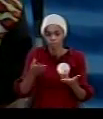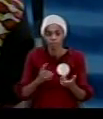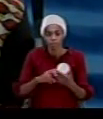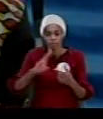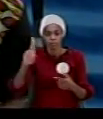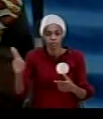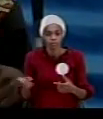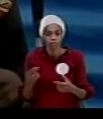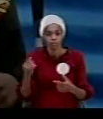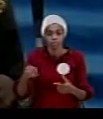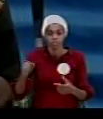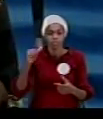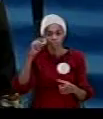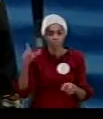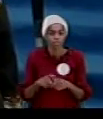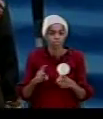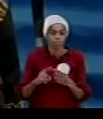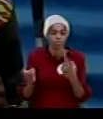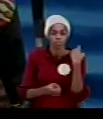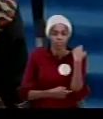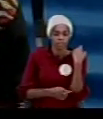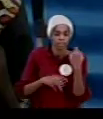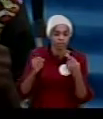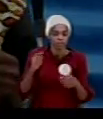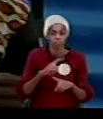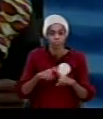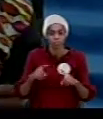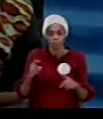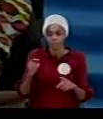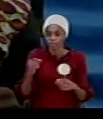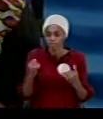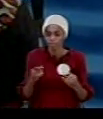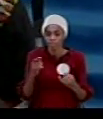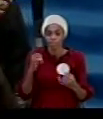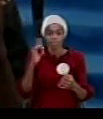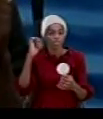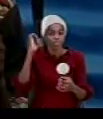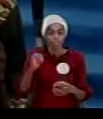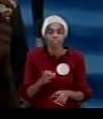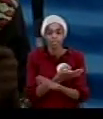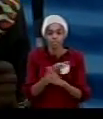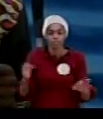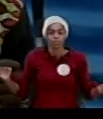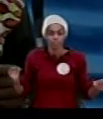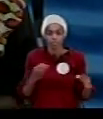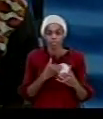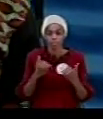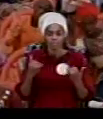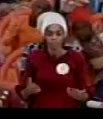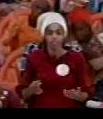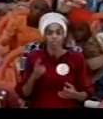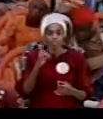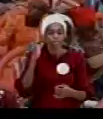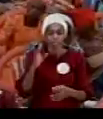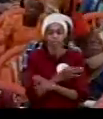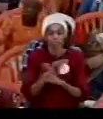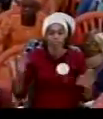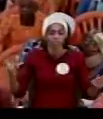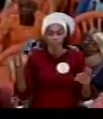tempt me, but lo and behold, I am free, and this crusade is mine. And you shall be free also in Jesus'